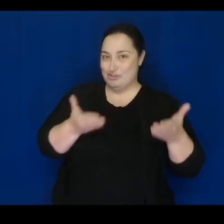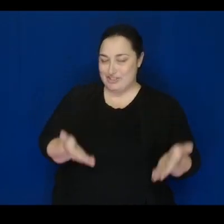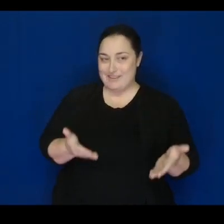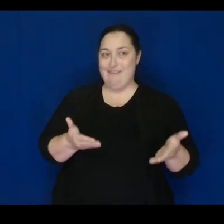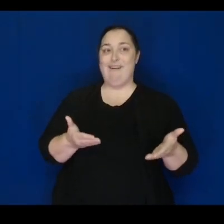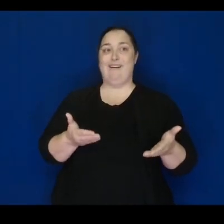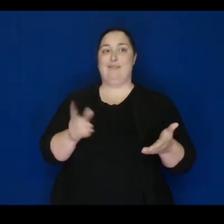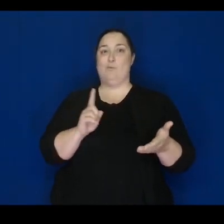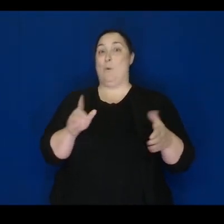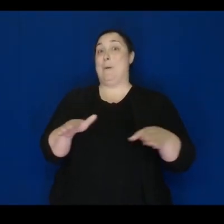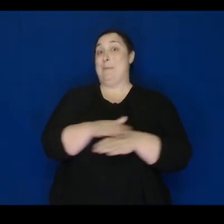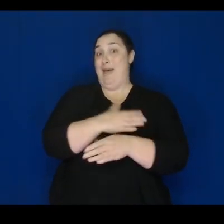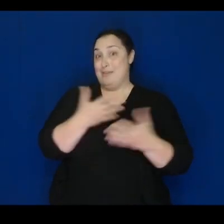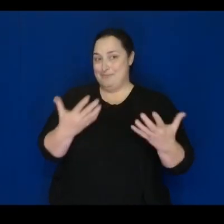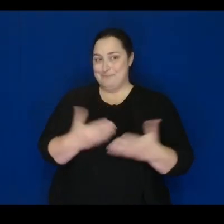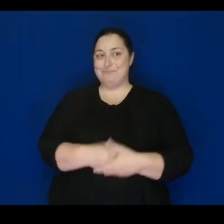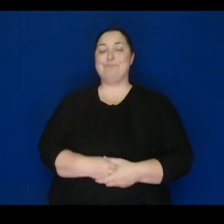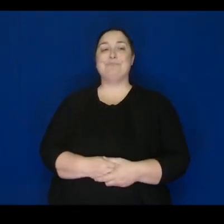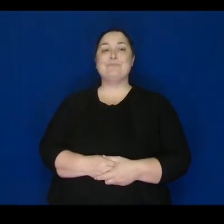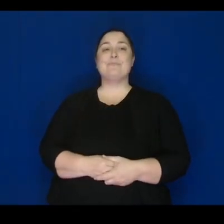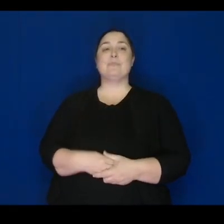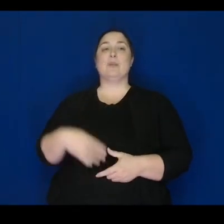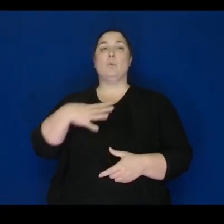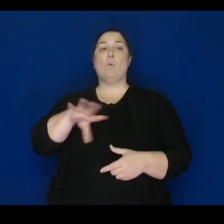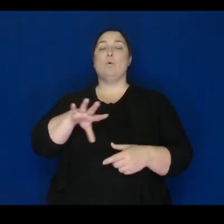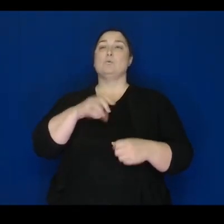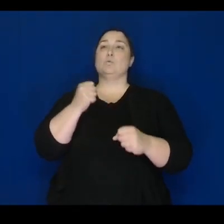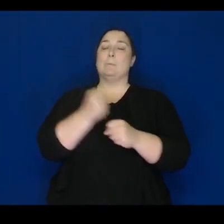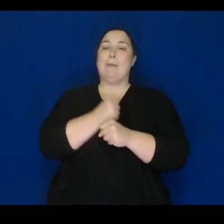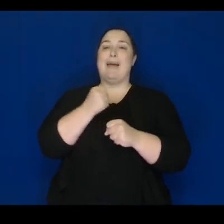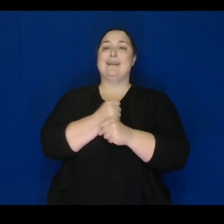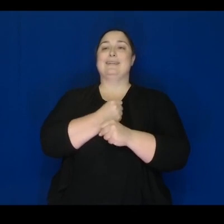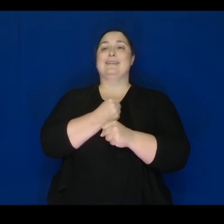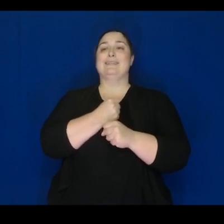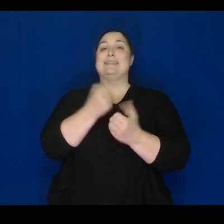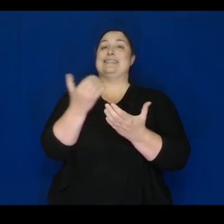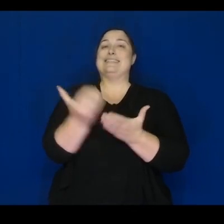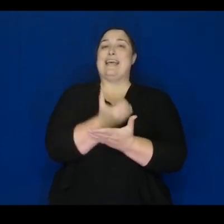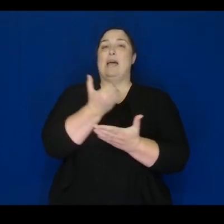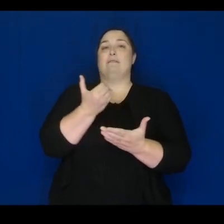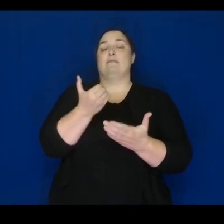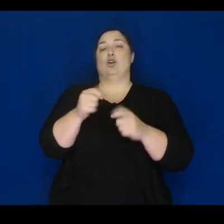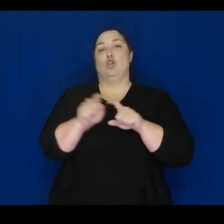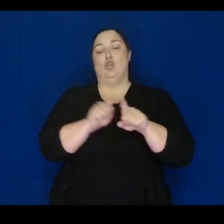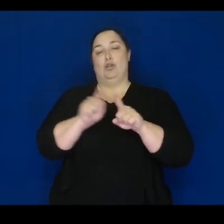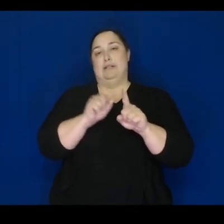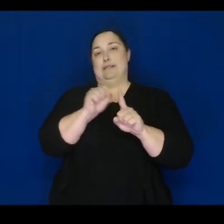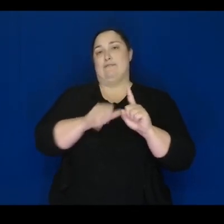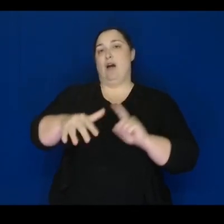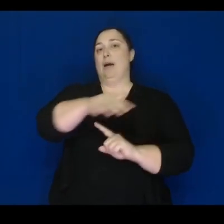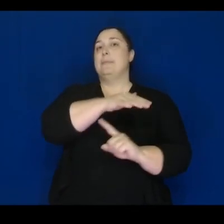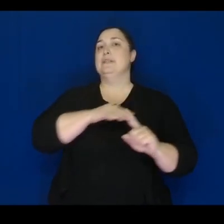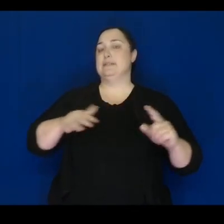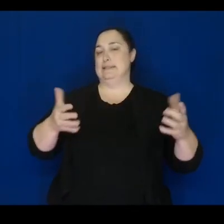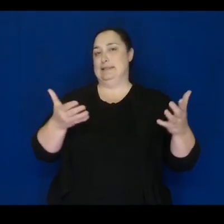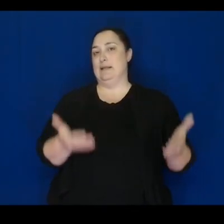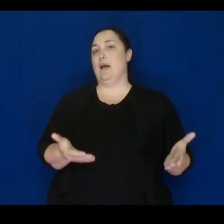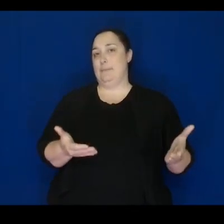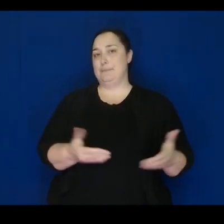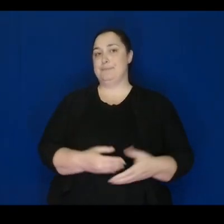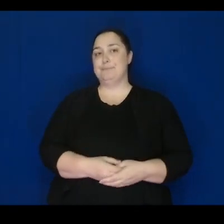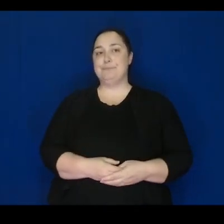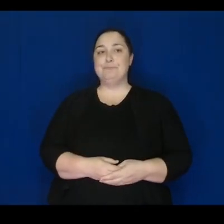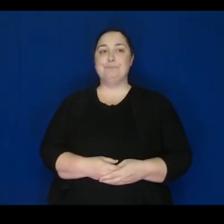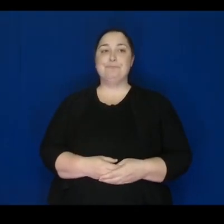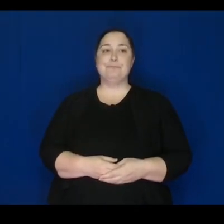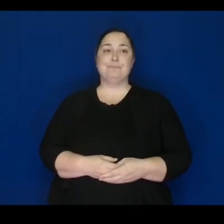what that's about. So we really want to create safe learning environments here at the gallery, create